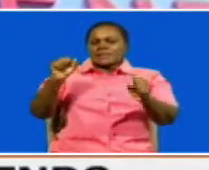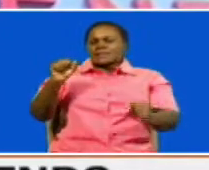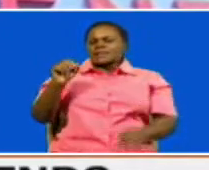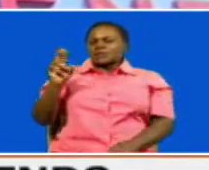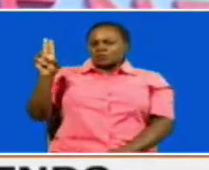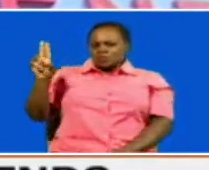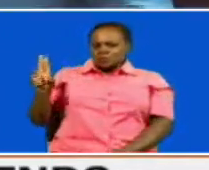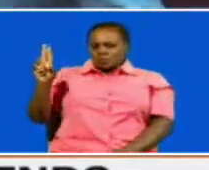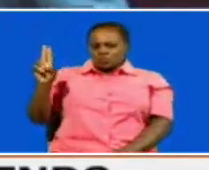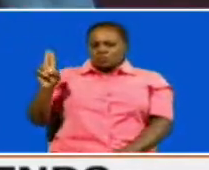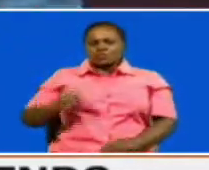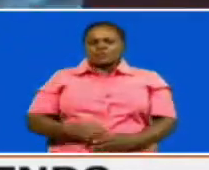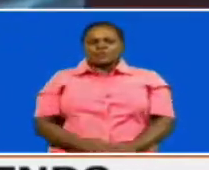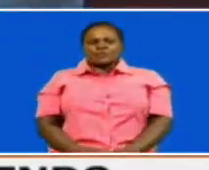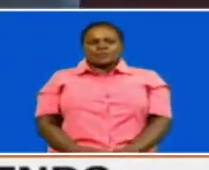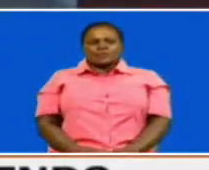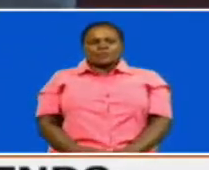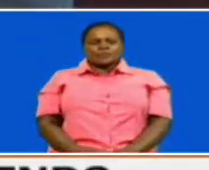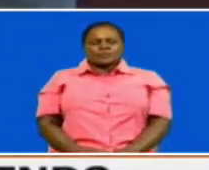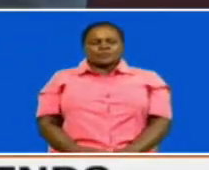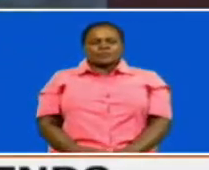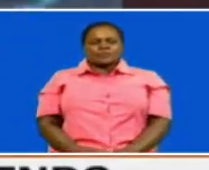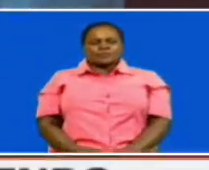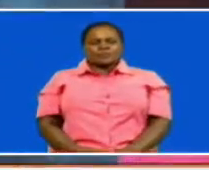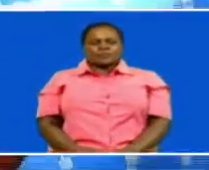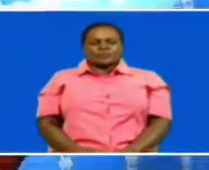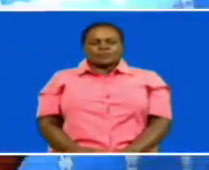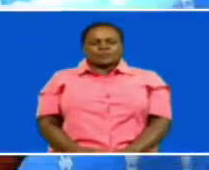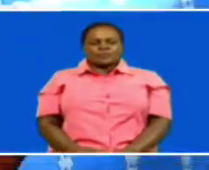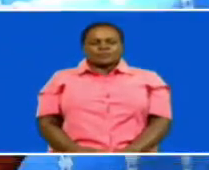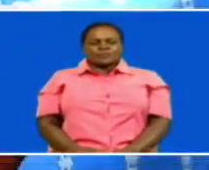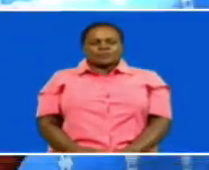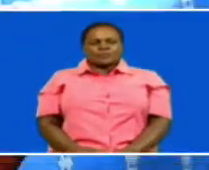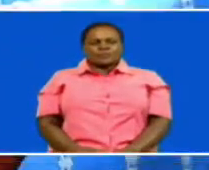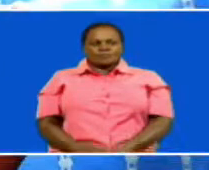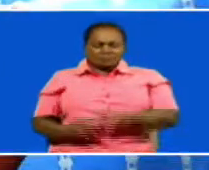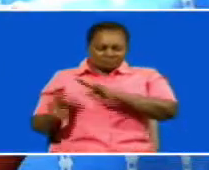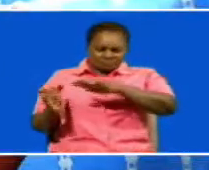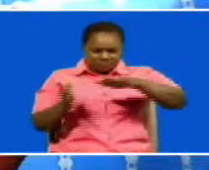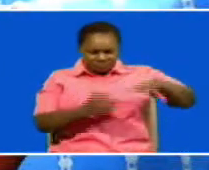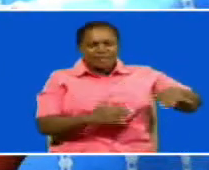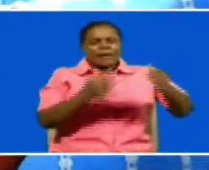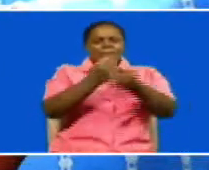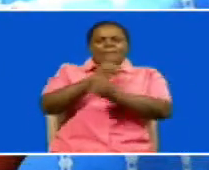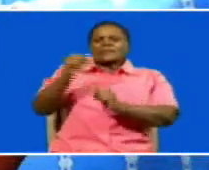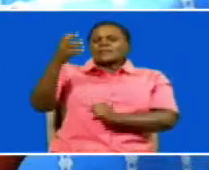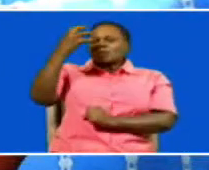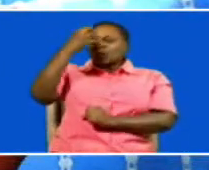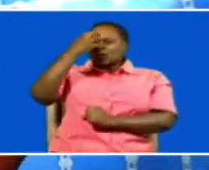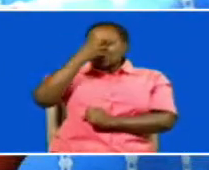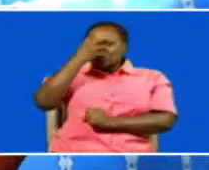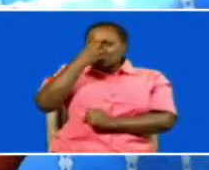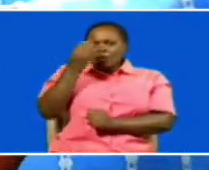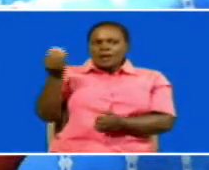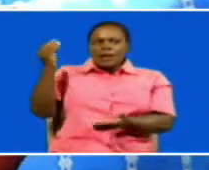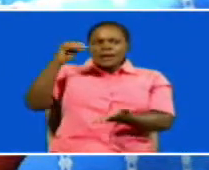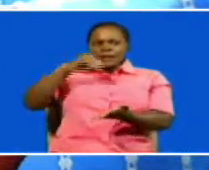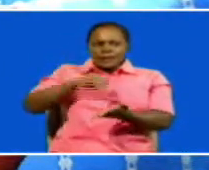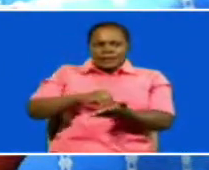Kenyatta. Emmanuel Toh, KTN News, Nairobi. Now, away from that, President William Ruto has once again